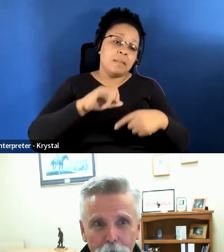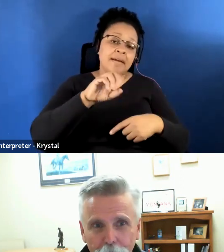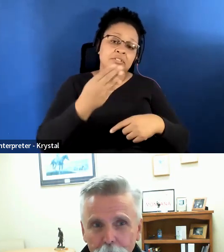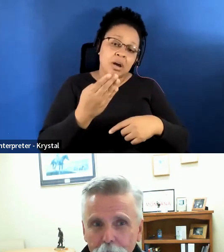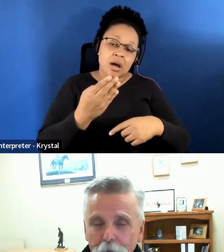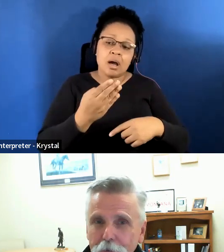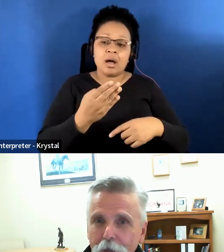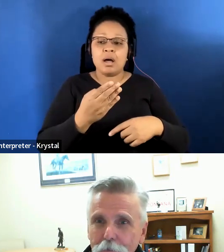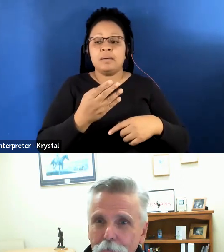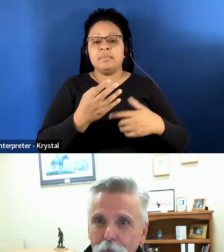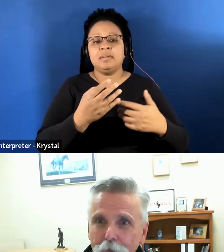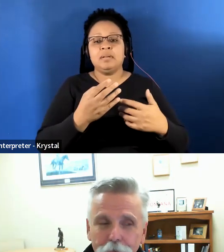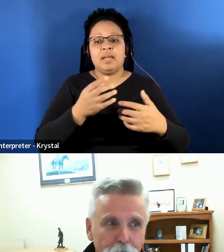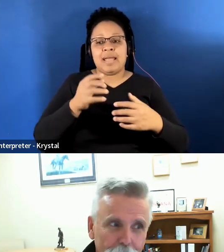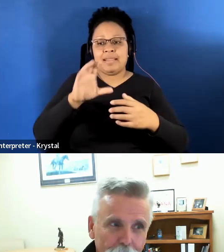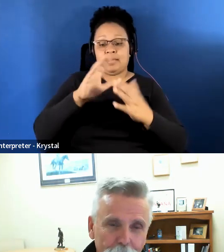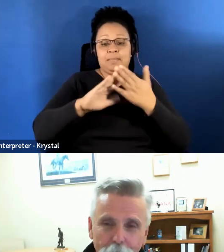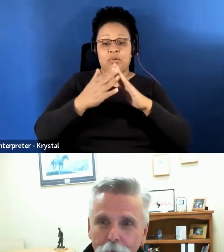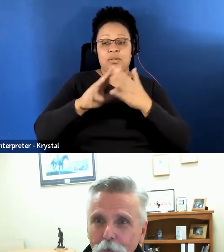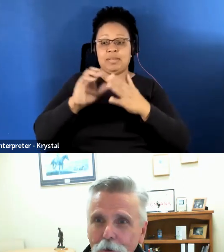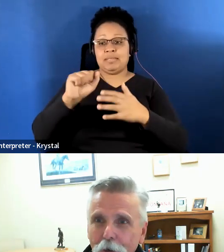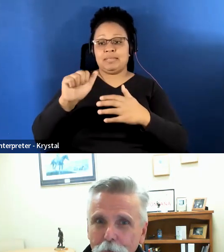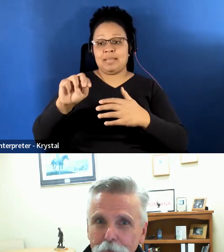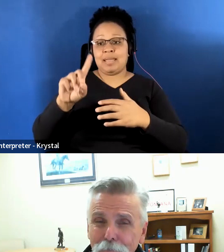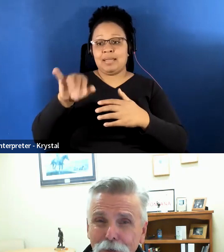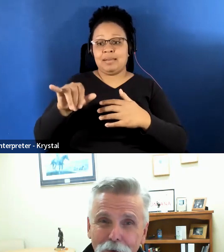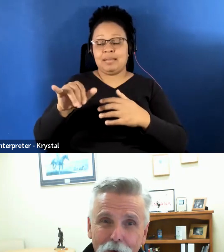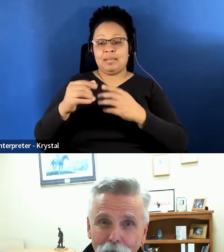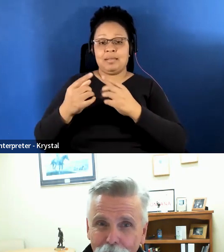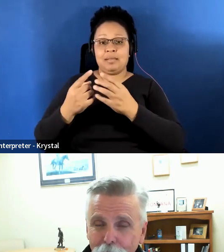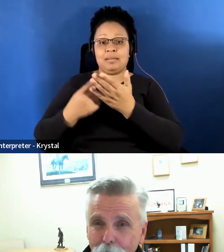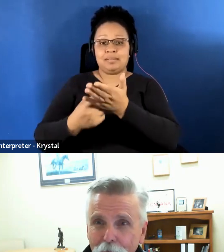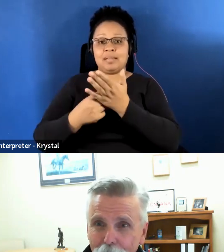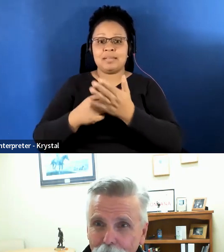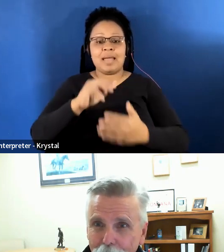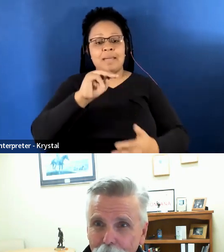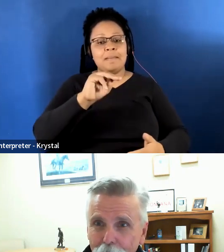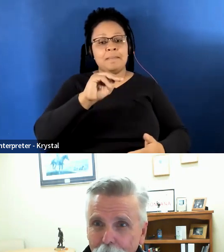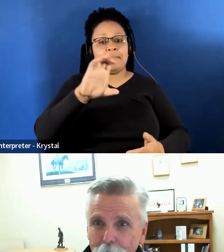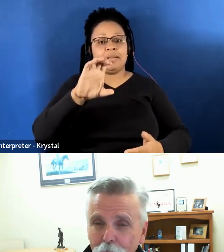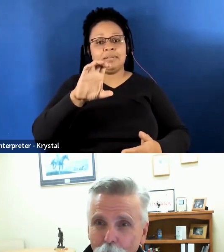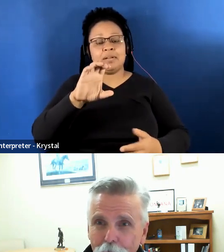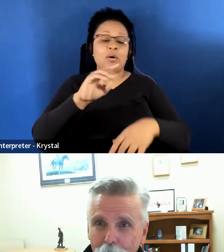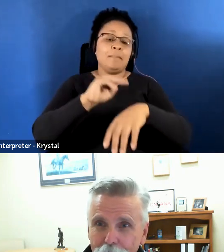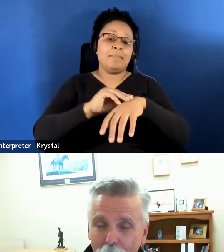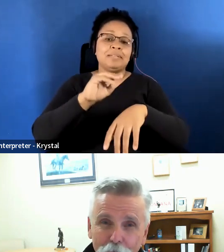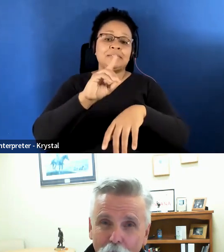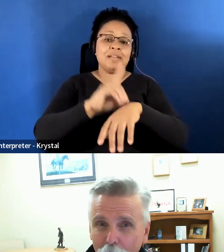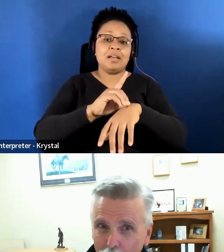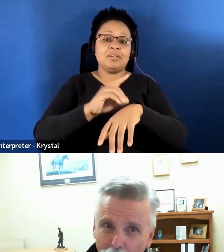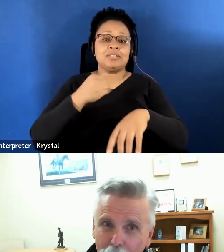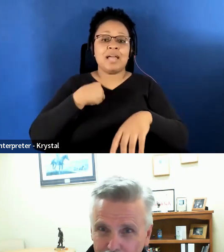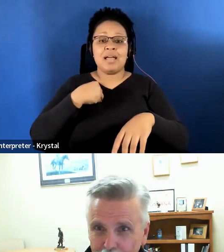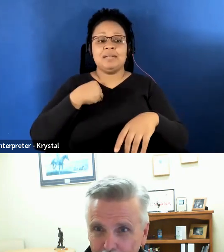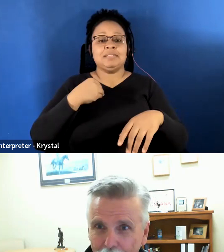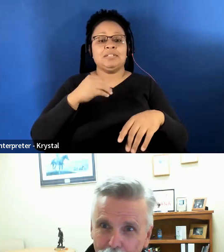know, in the community that Sandy's referring to, I mean, we're in competition. McDonald's has a banner in front of there. They'll pay up to $20 an hour.